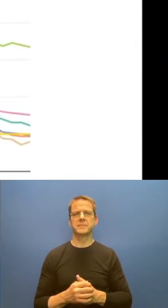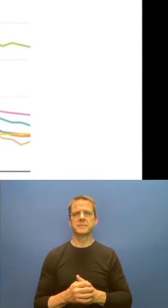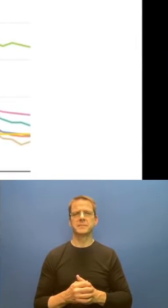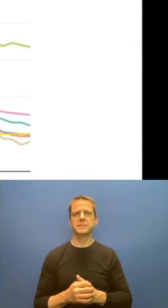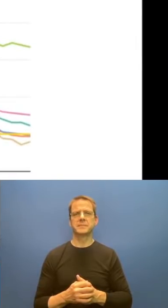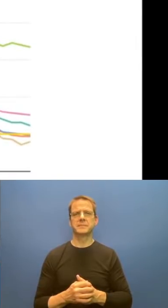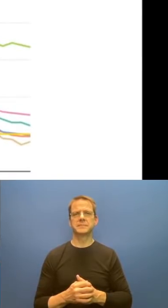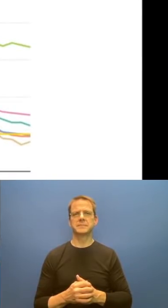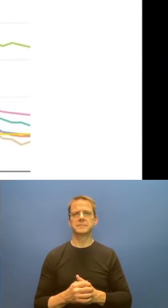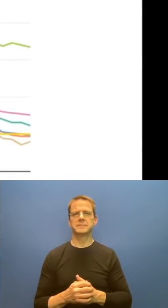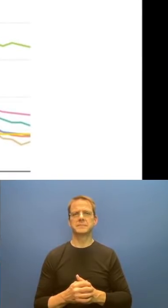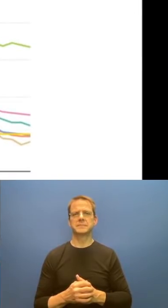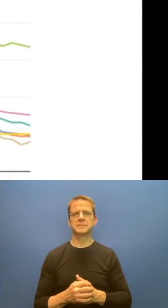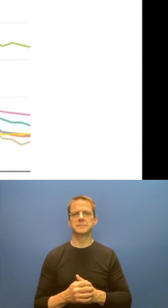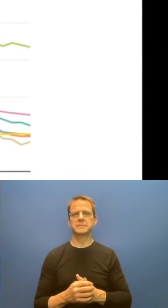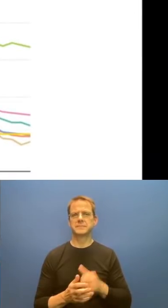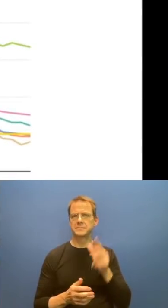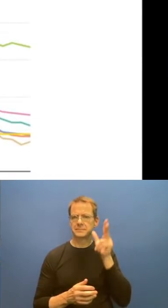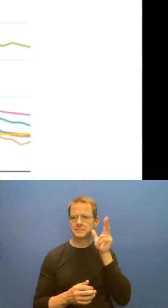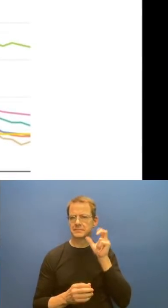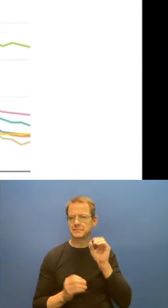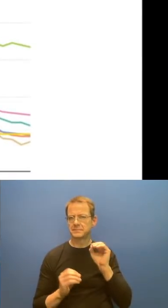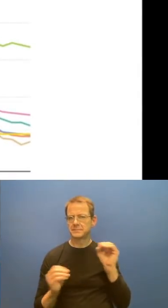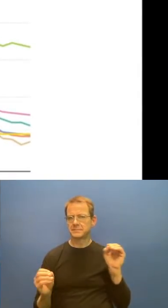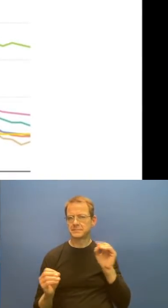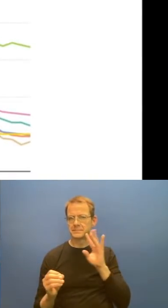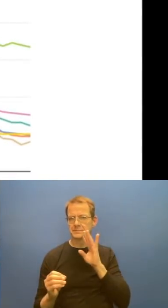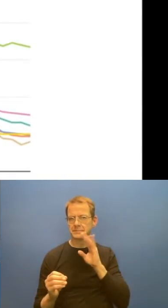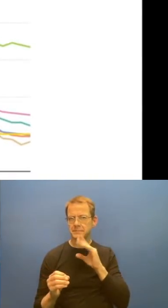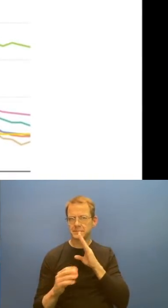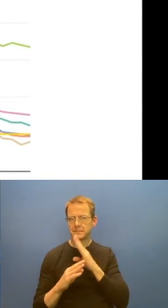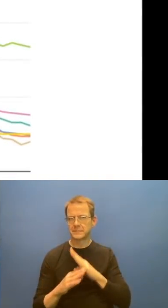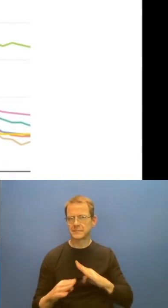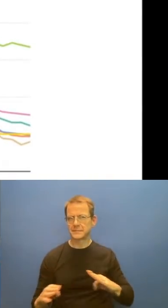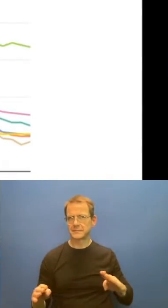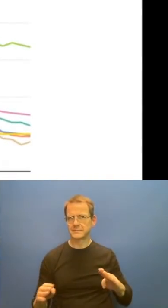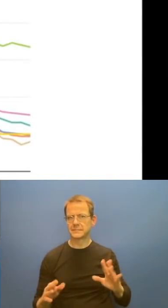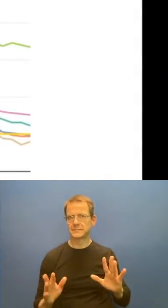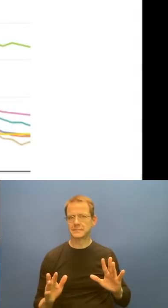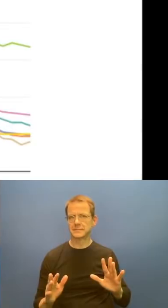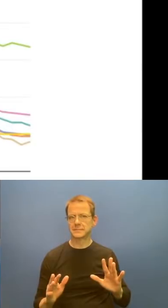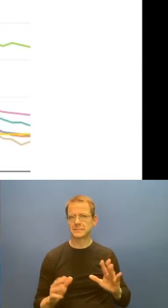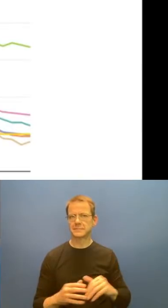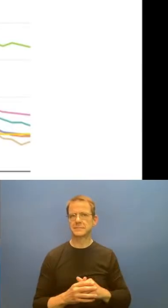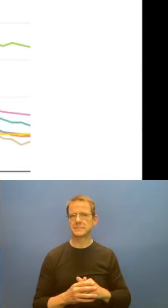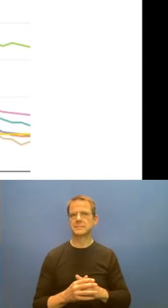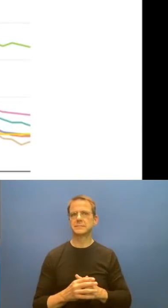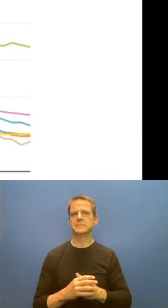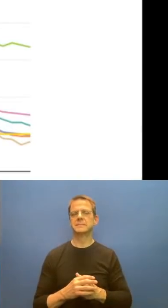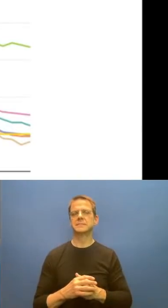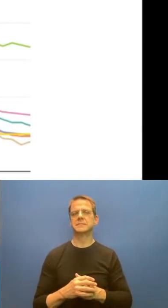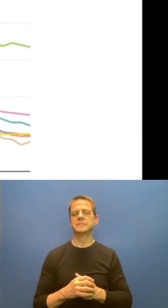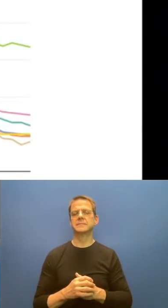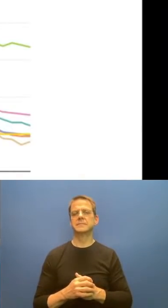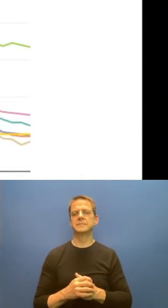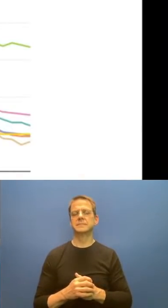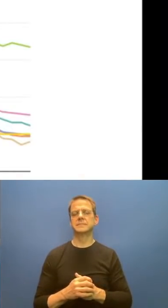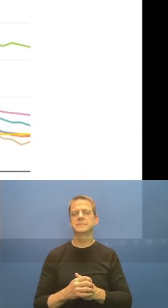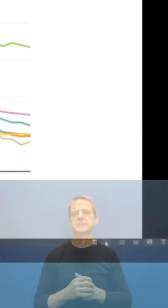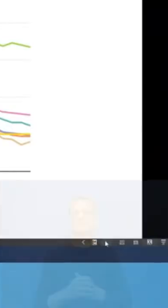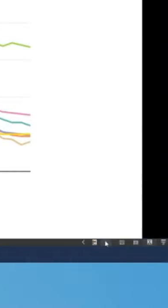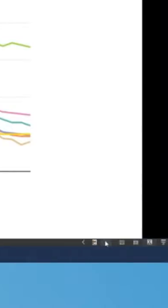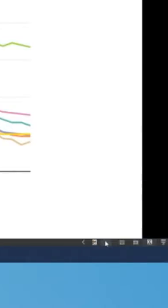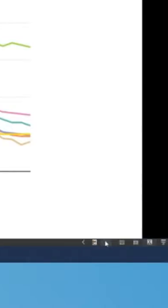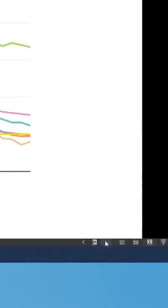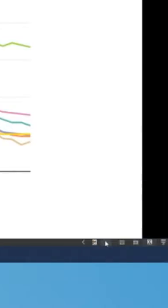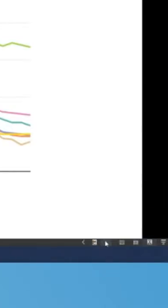the ones that are suffering the brunt right now. And I don't know if everybody's kind of recognized that really we're not going to have full protection